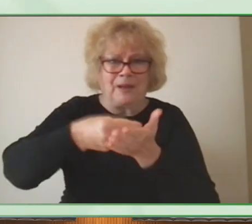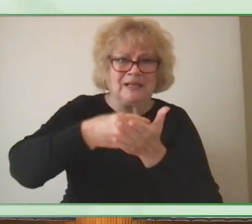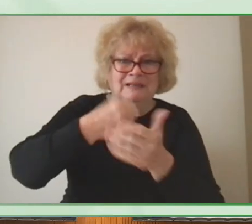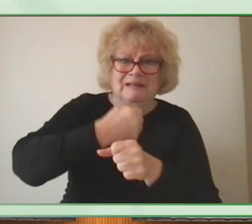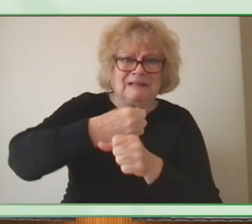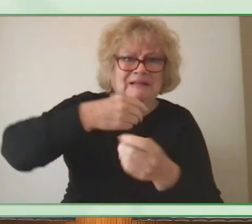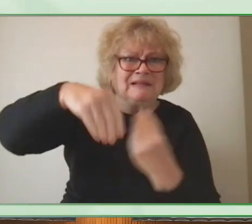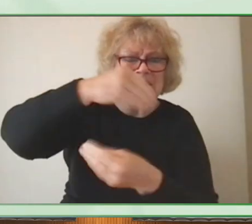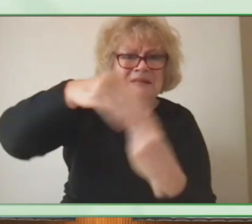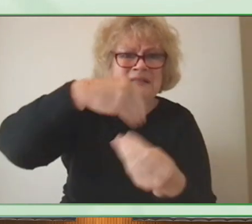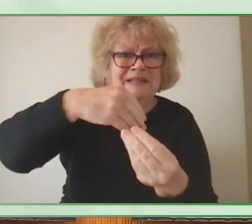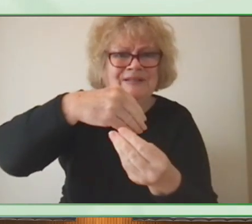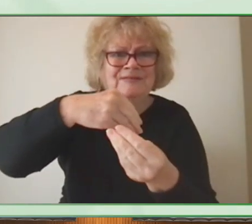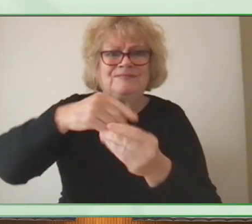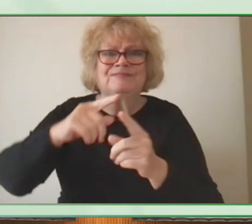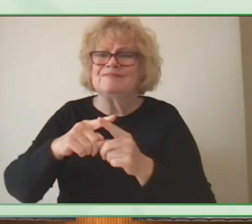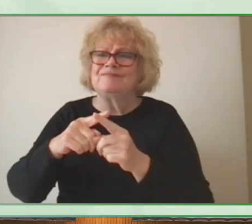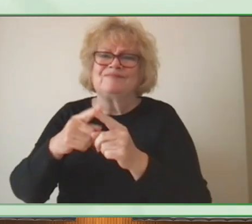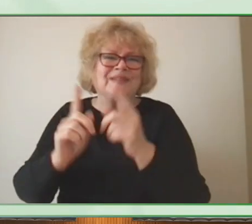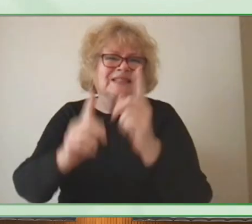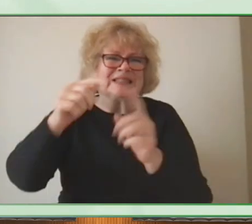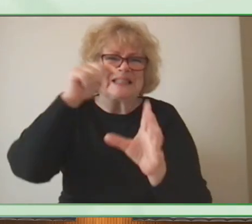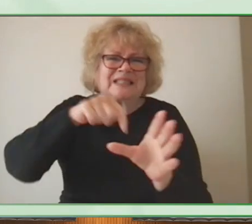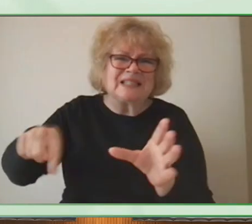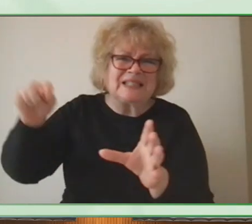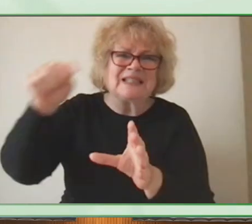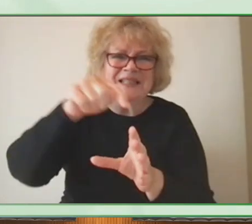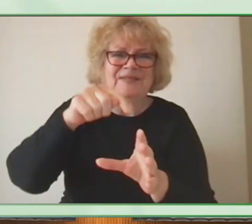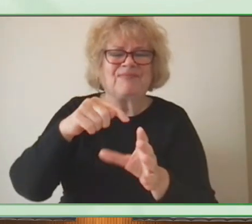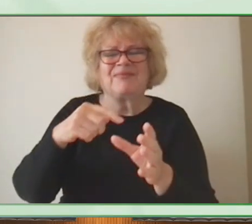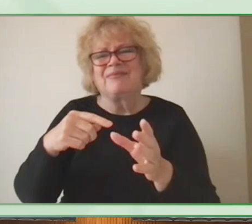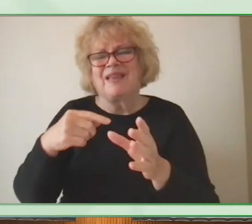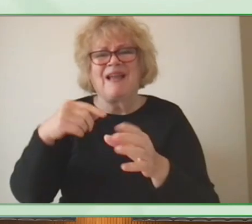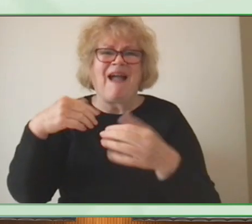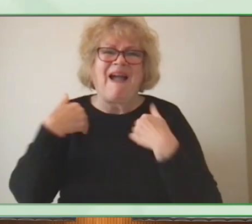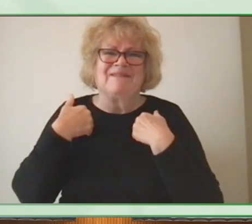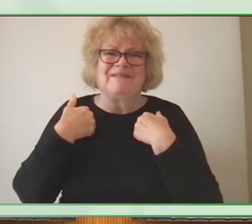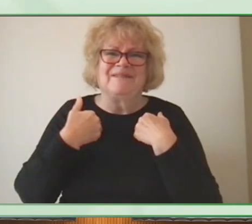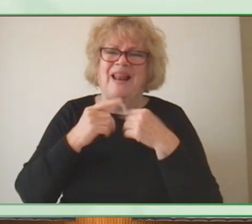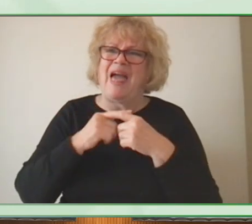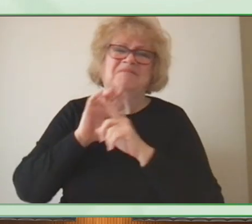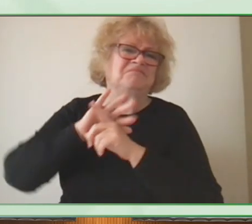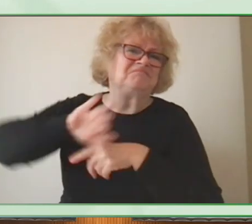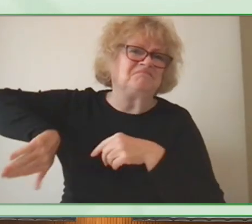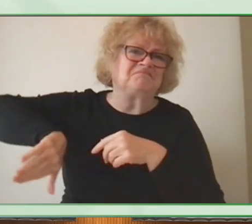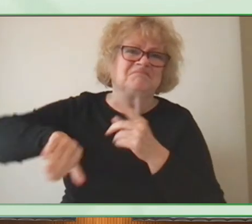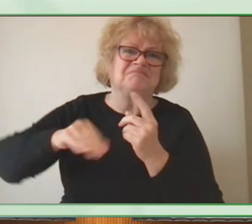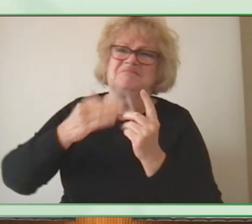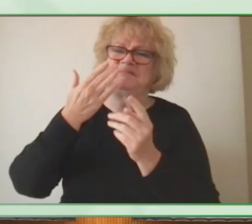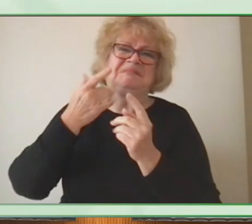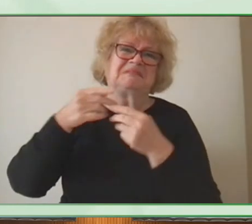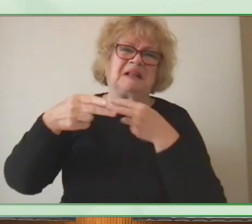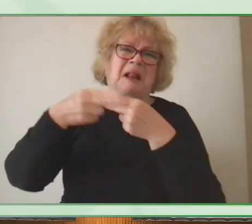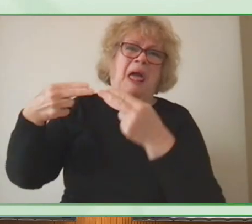have limited job opportunities and changes in our work market, and also we have